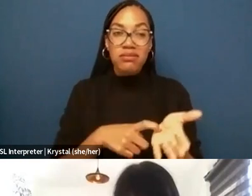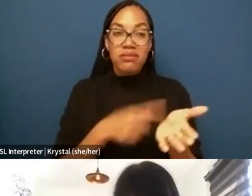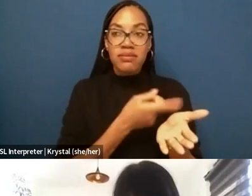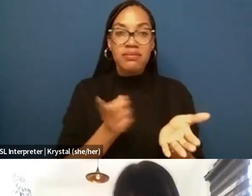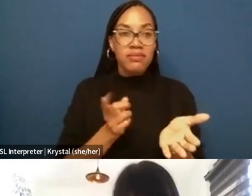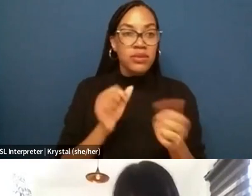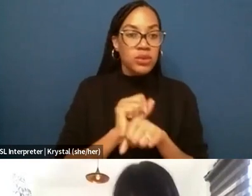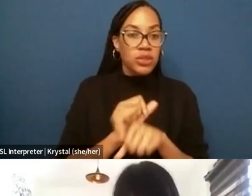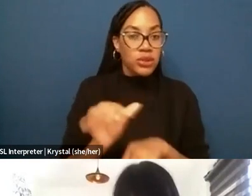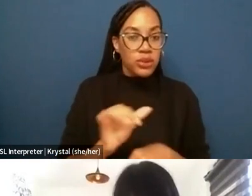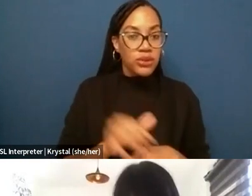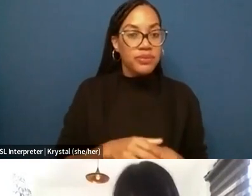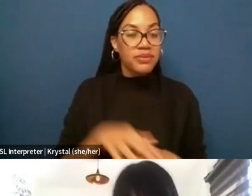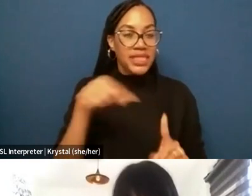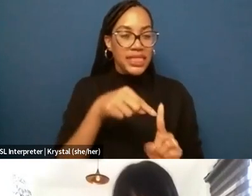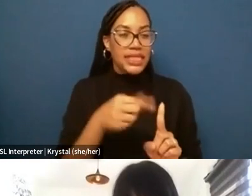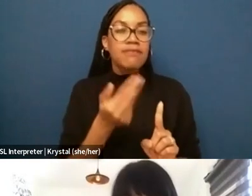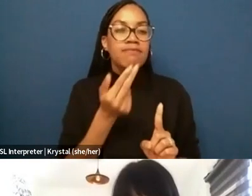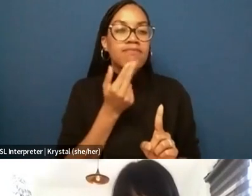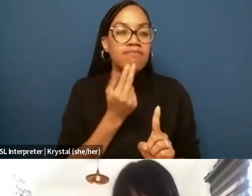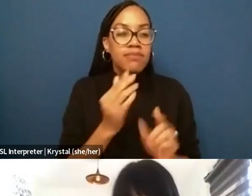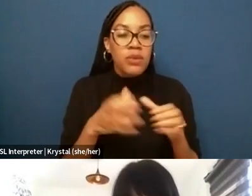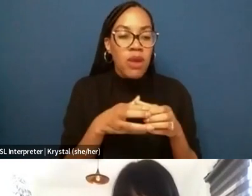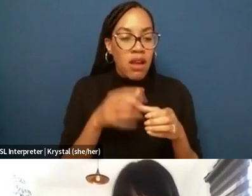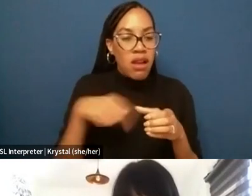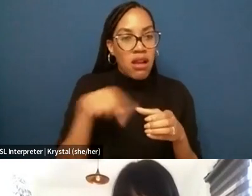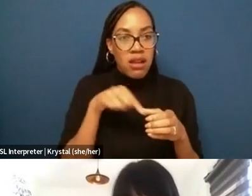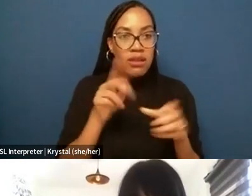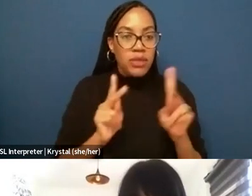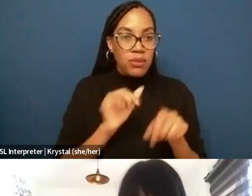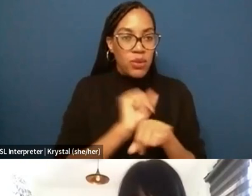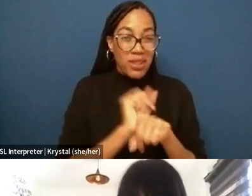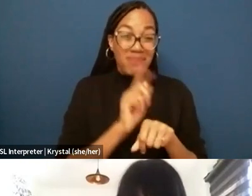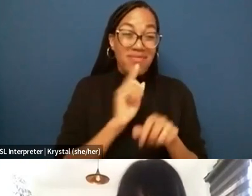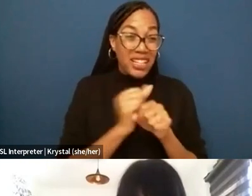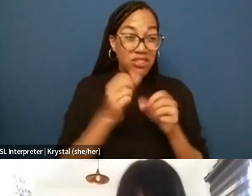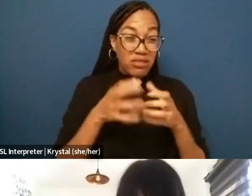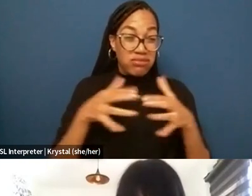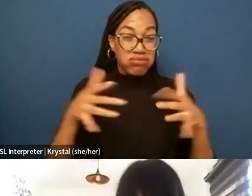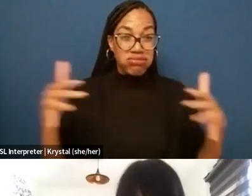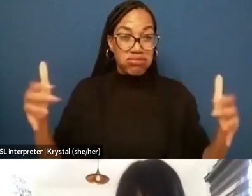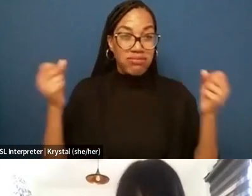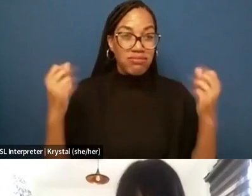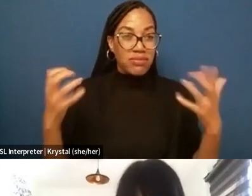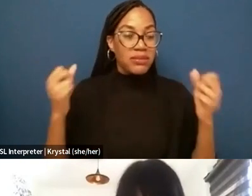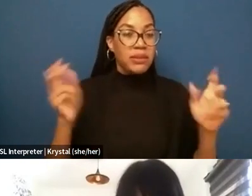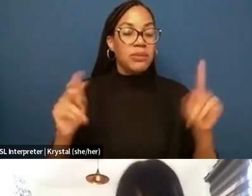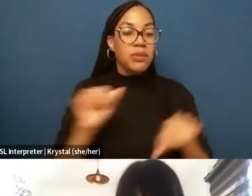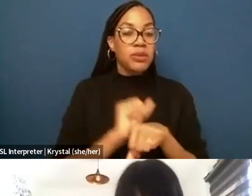movement. And so much of what we are doing in creating new care systems, some of which are outside the